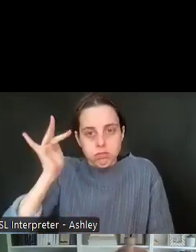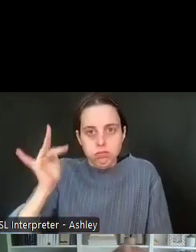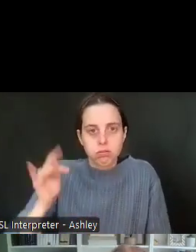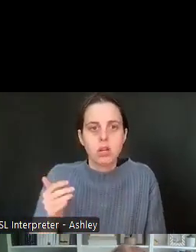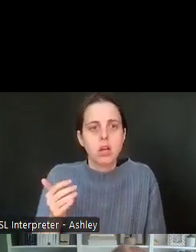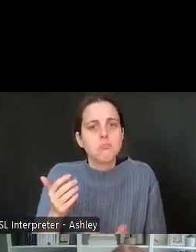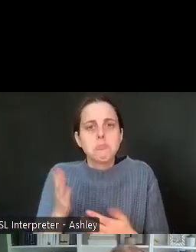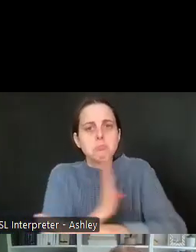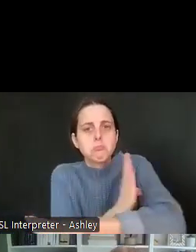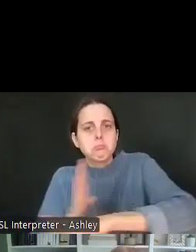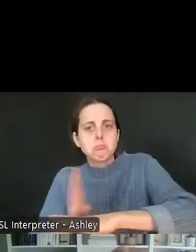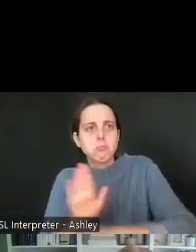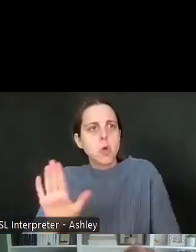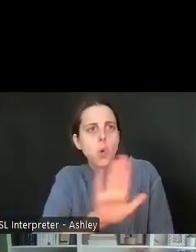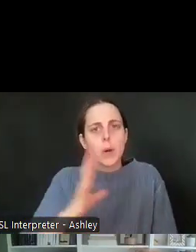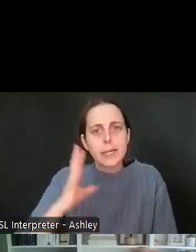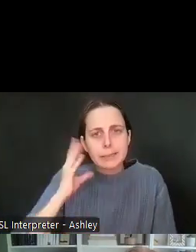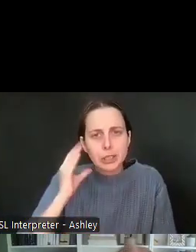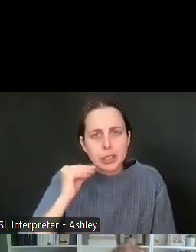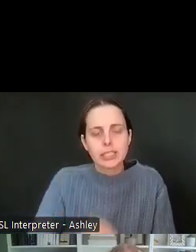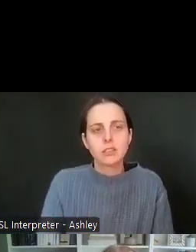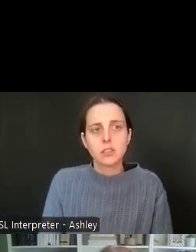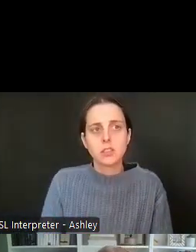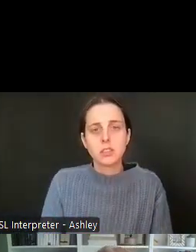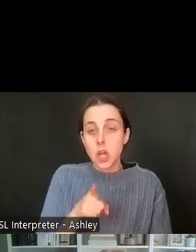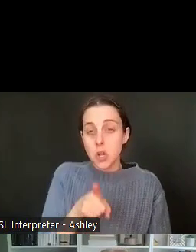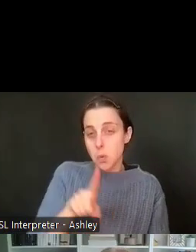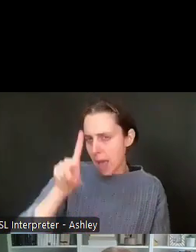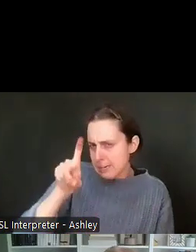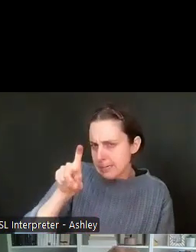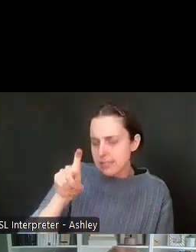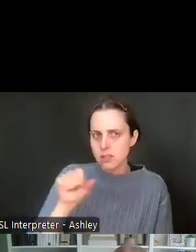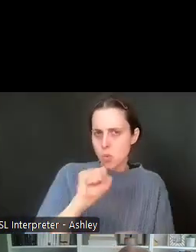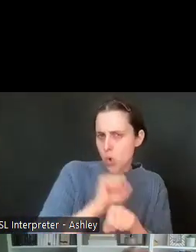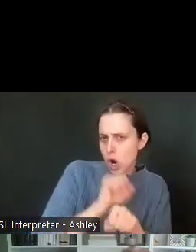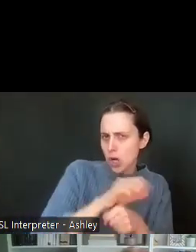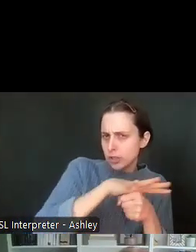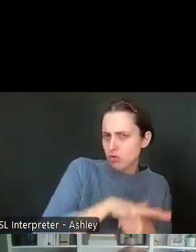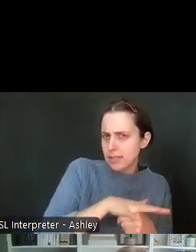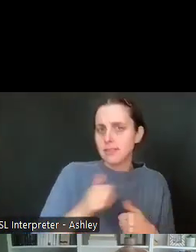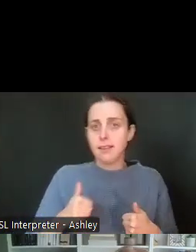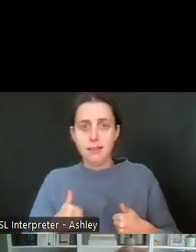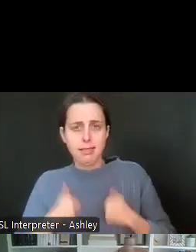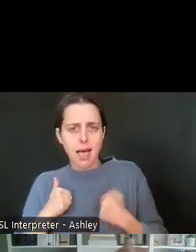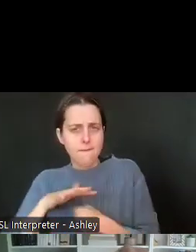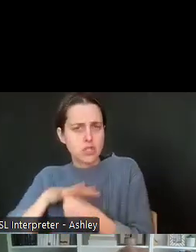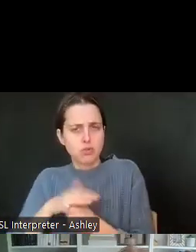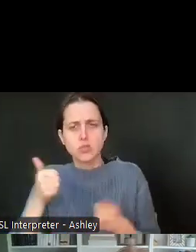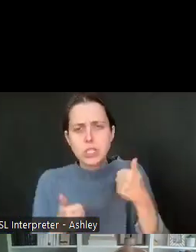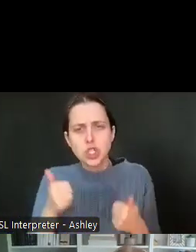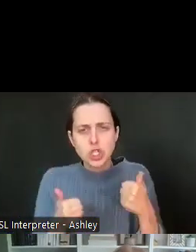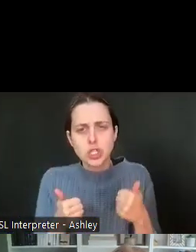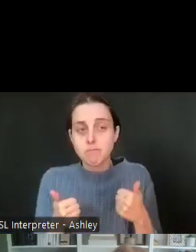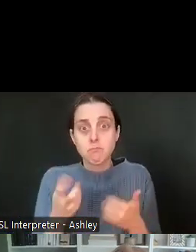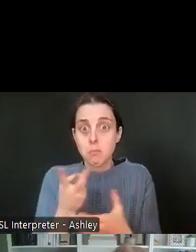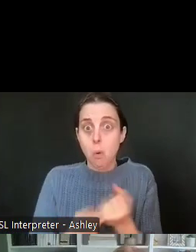wondering, well, is she talking about work stress or is she talking about life stress? The answer is yes. It's another reason